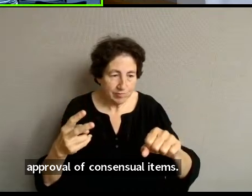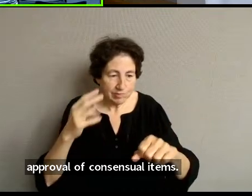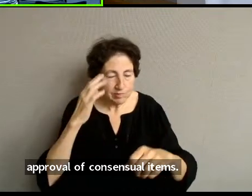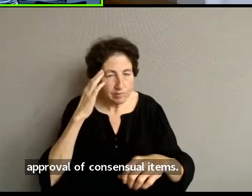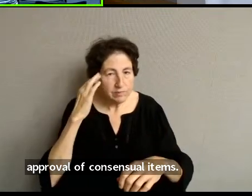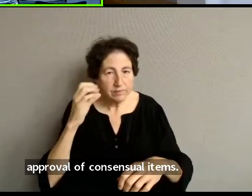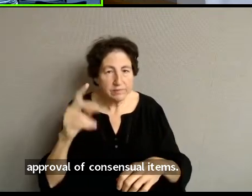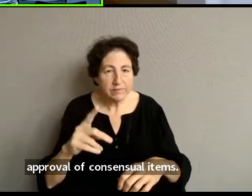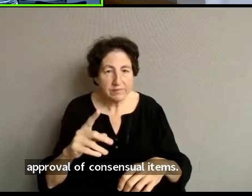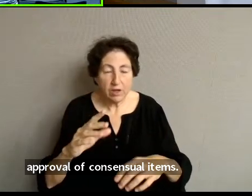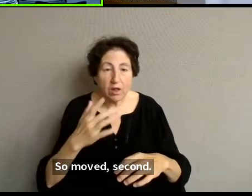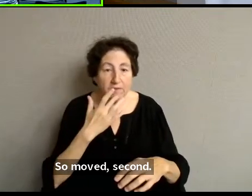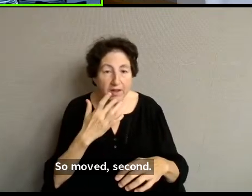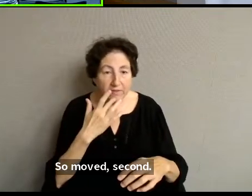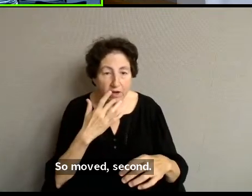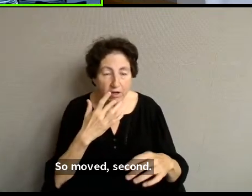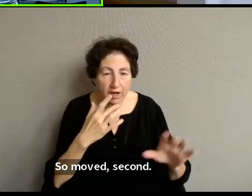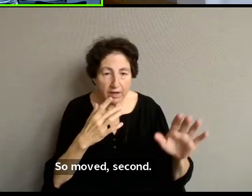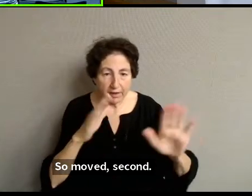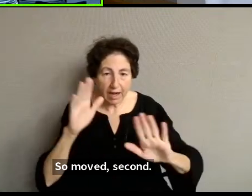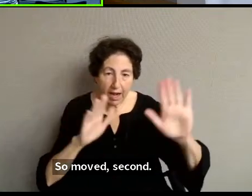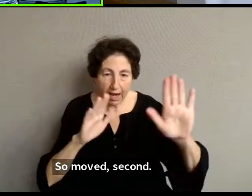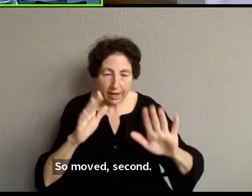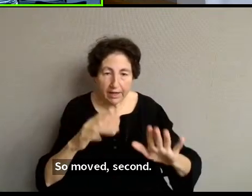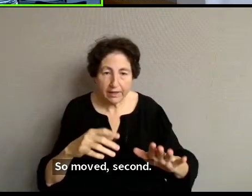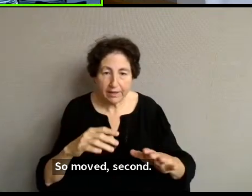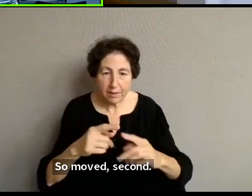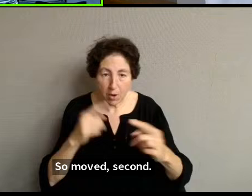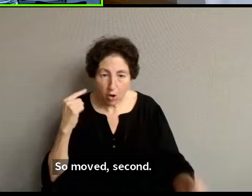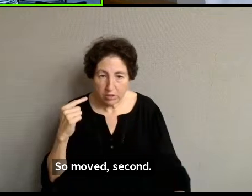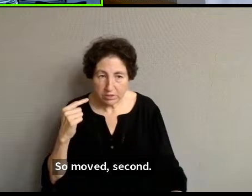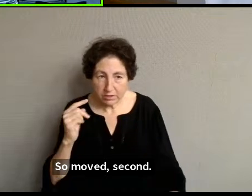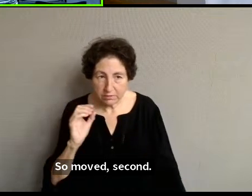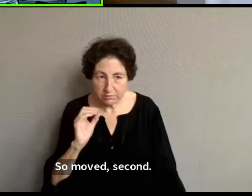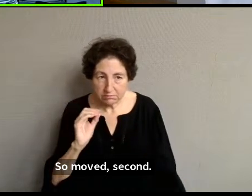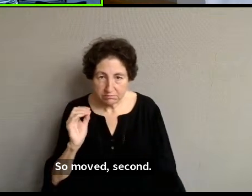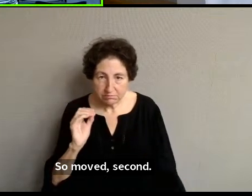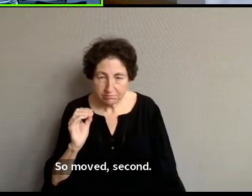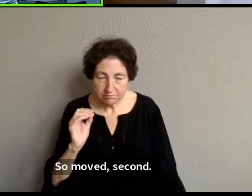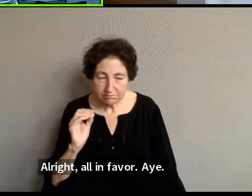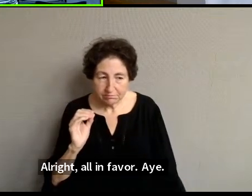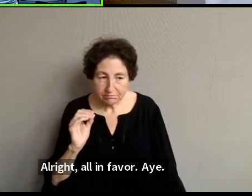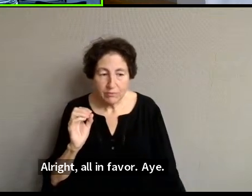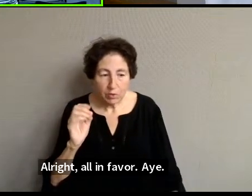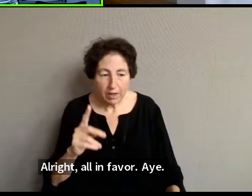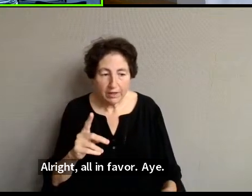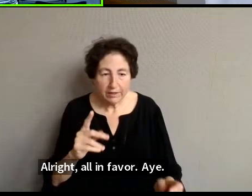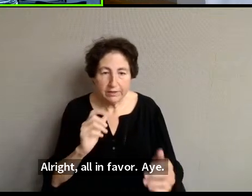All right, all in favor? Aye. All opposed? Okay.